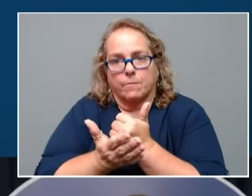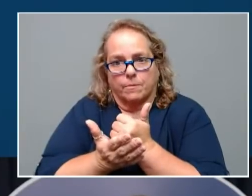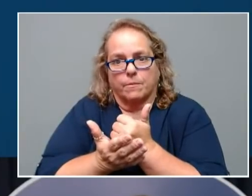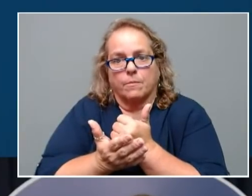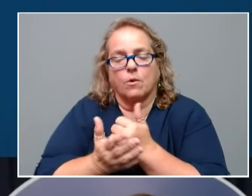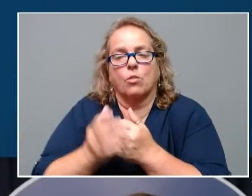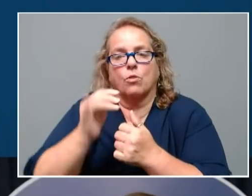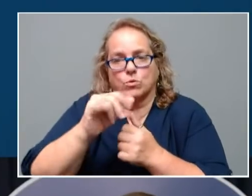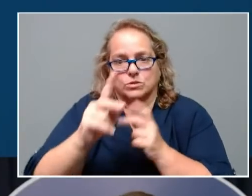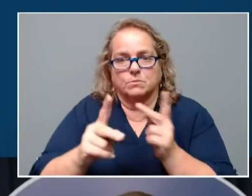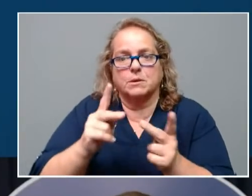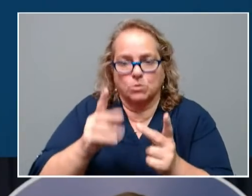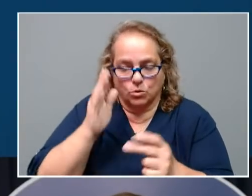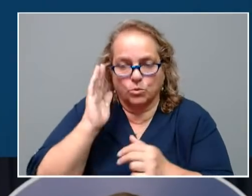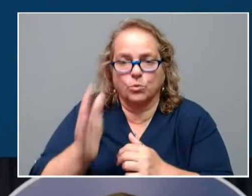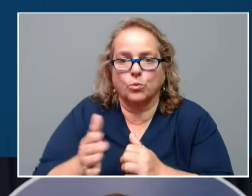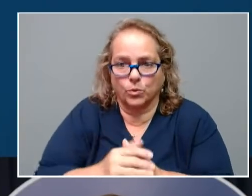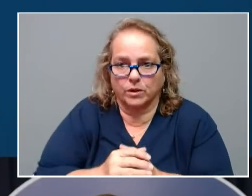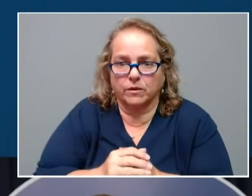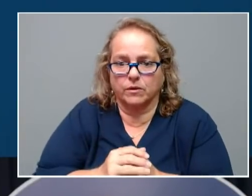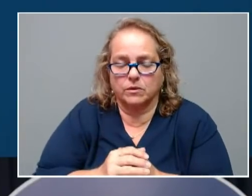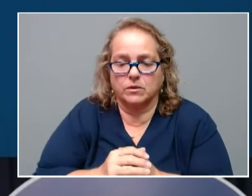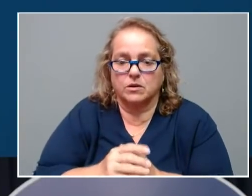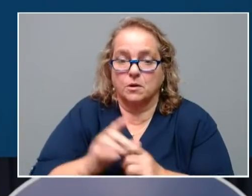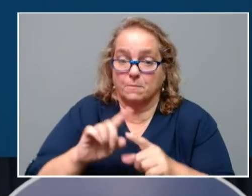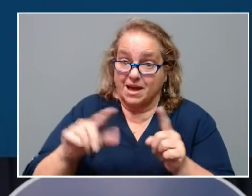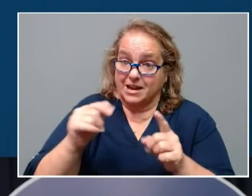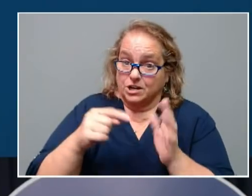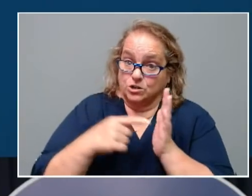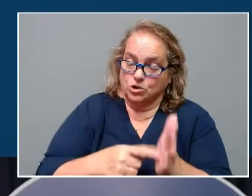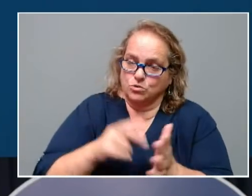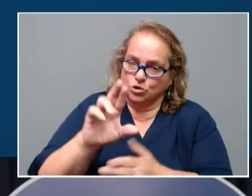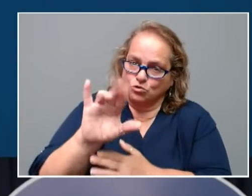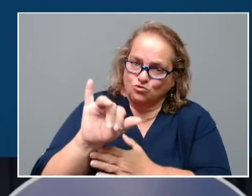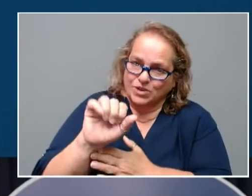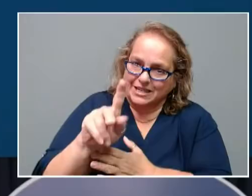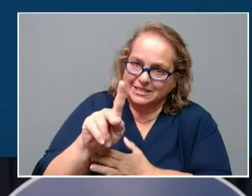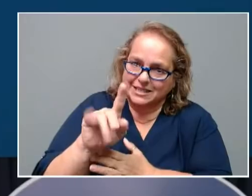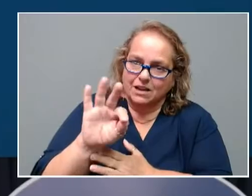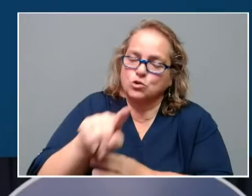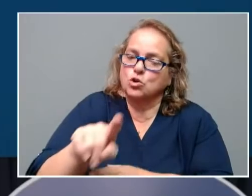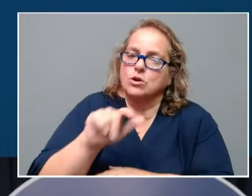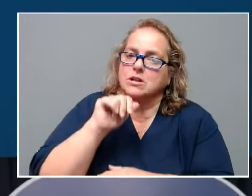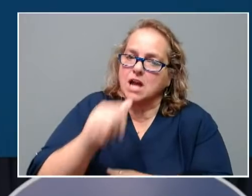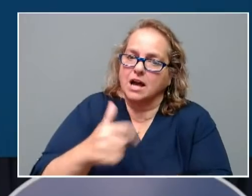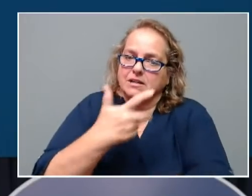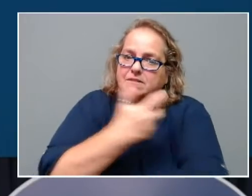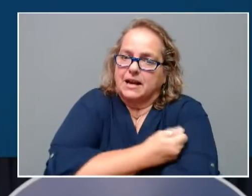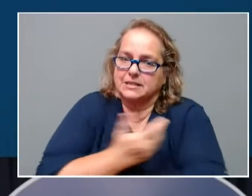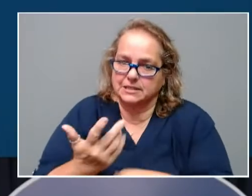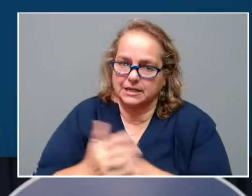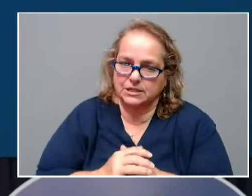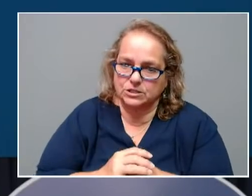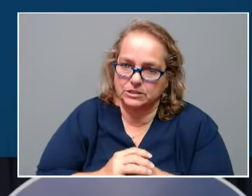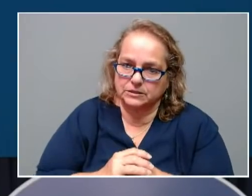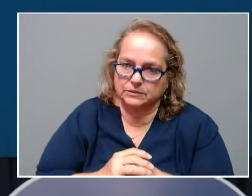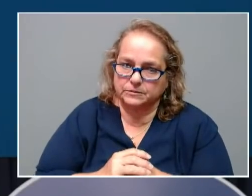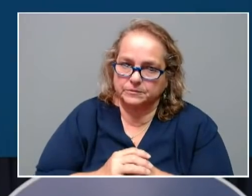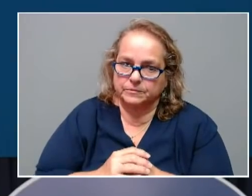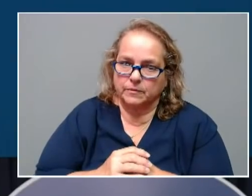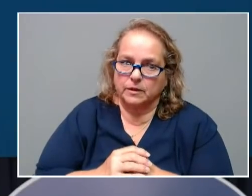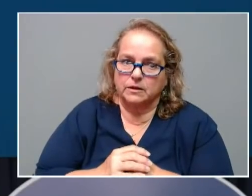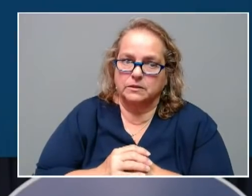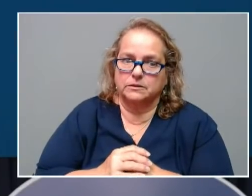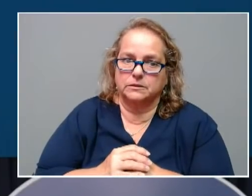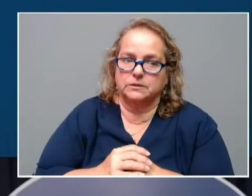But again, this just shows the risk you are at if you are unvaccinated. Showing it the other way that we do.